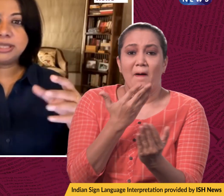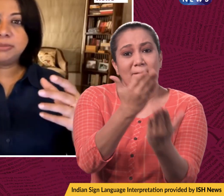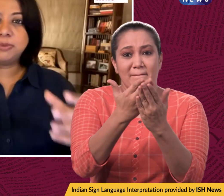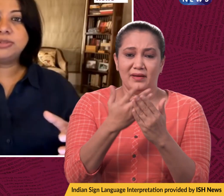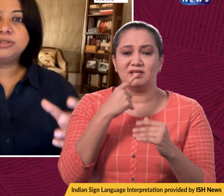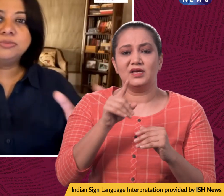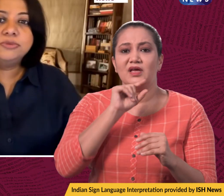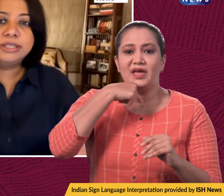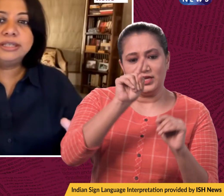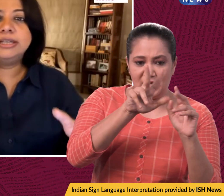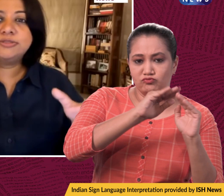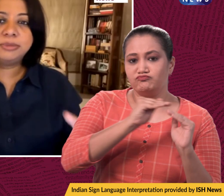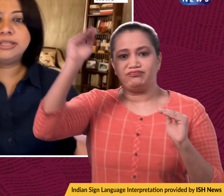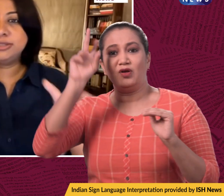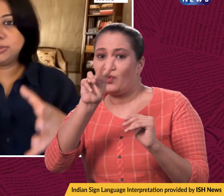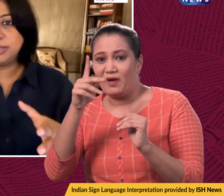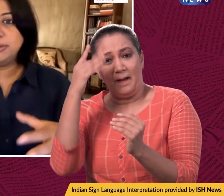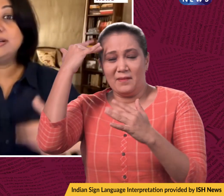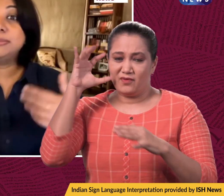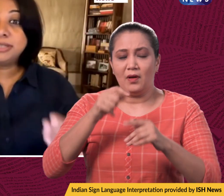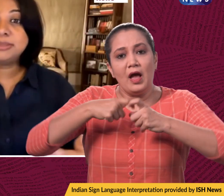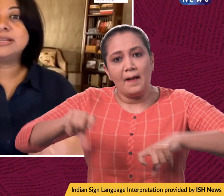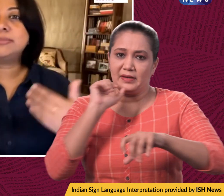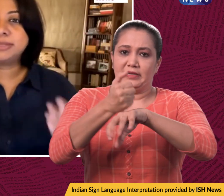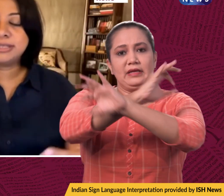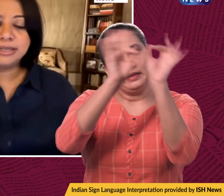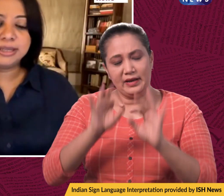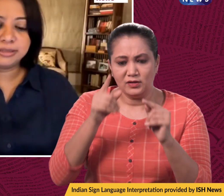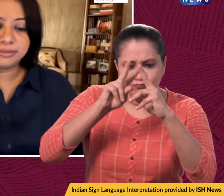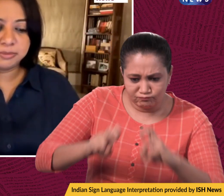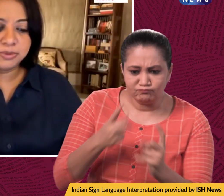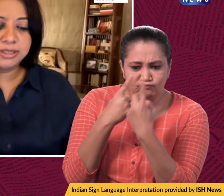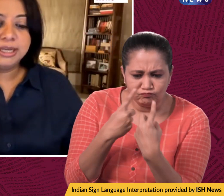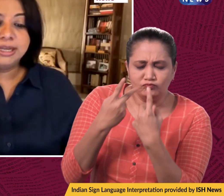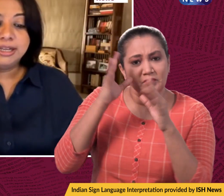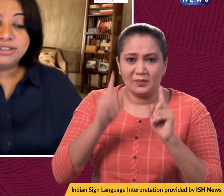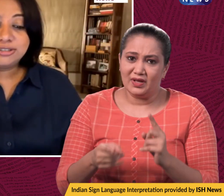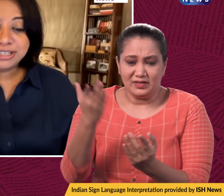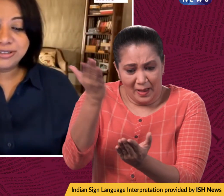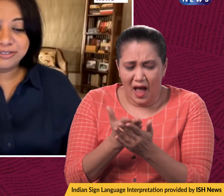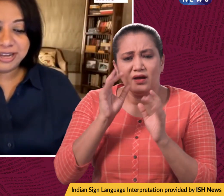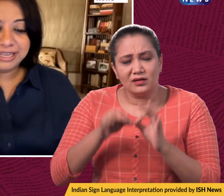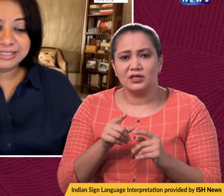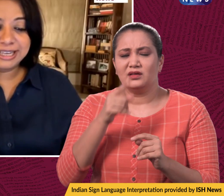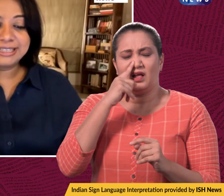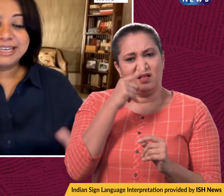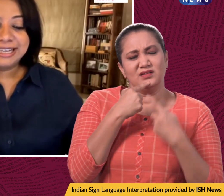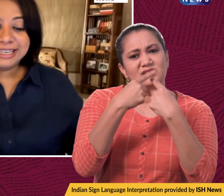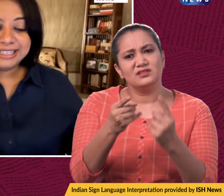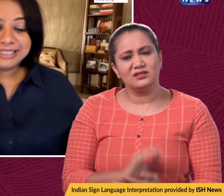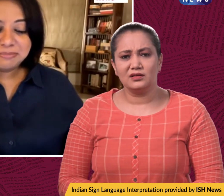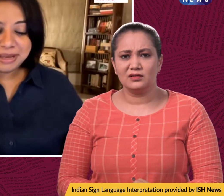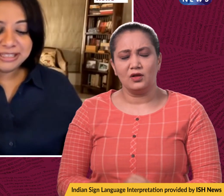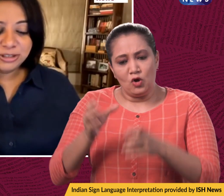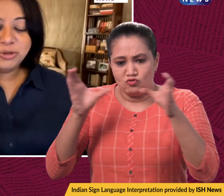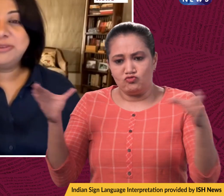there was a proposal to move the legal age from 18 to 21. A committee was set up to study that proposal. She stressed on the fact that